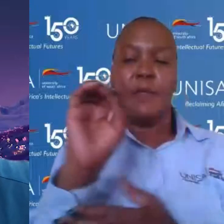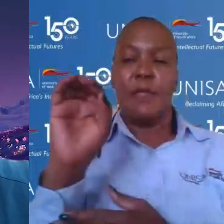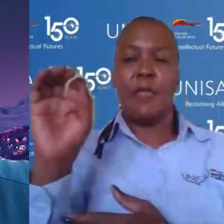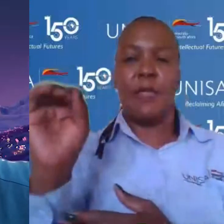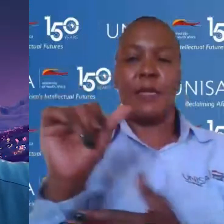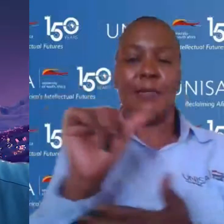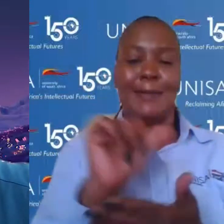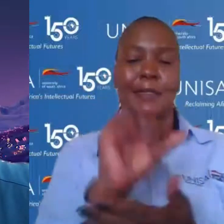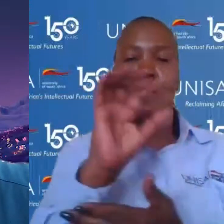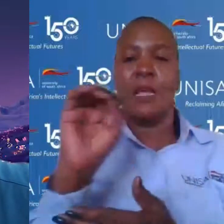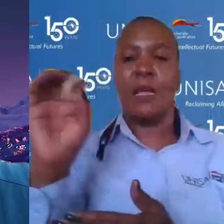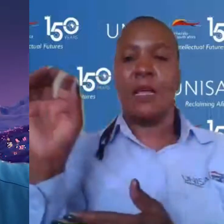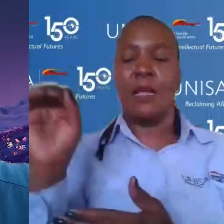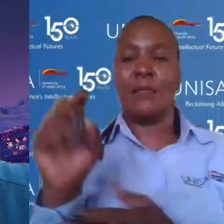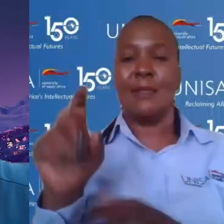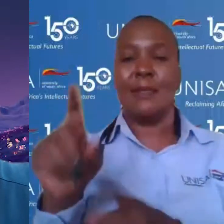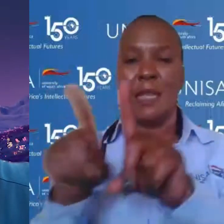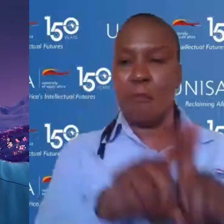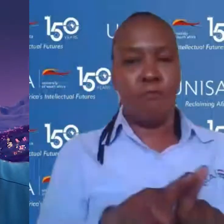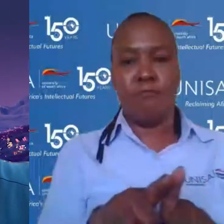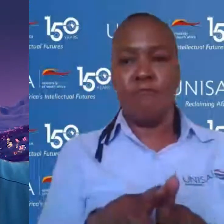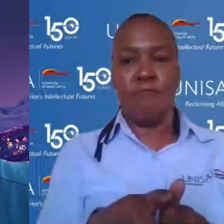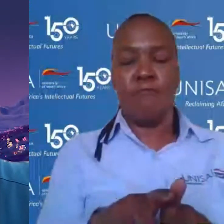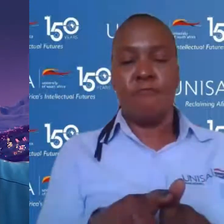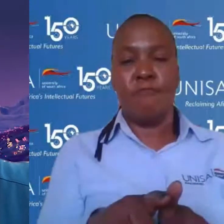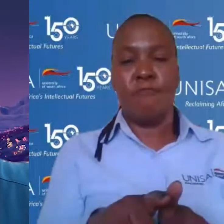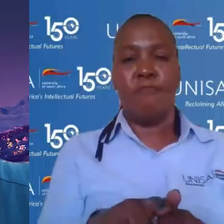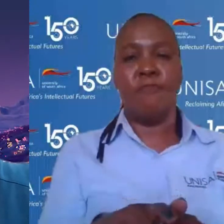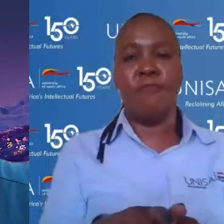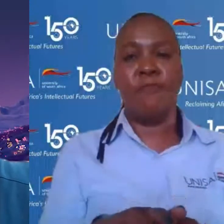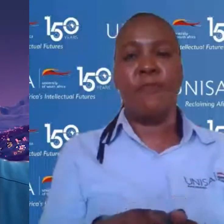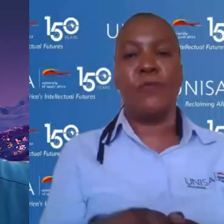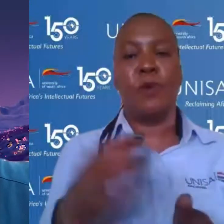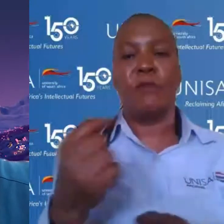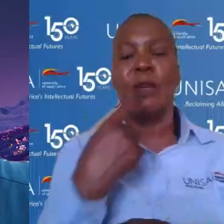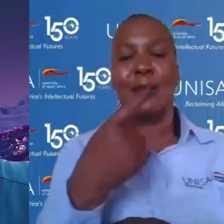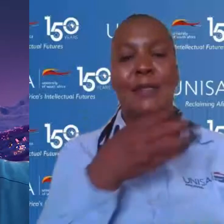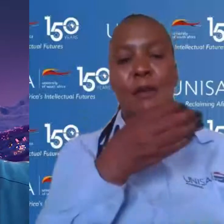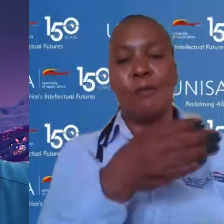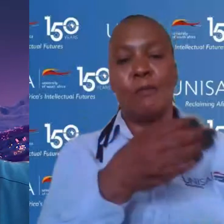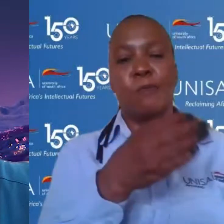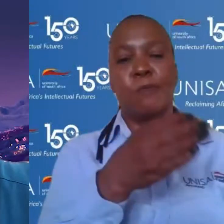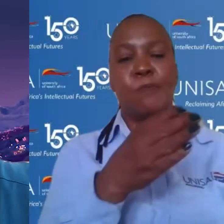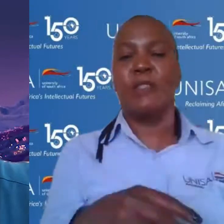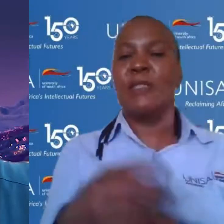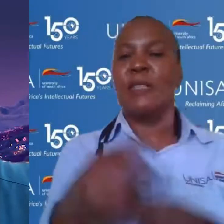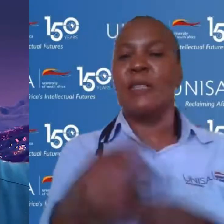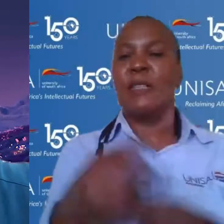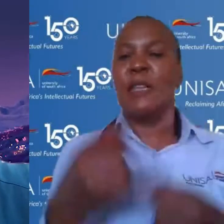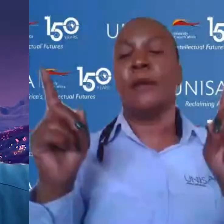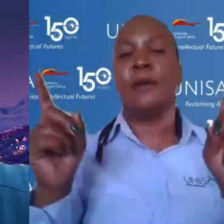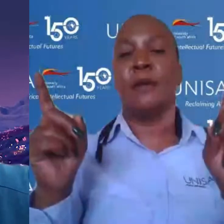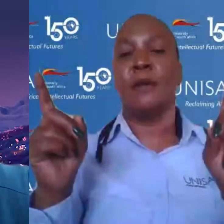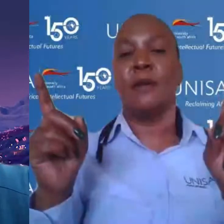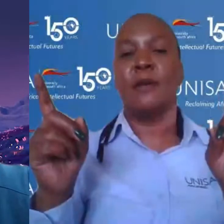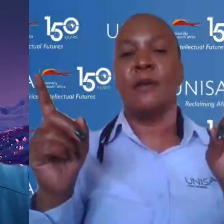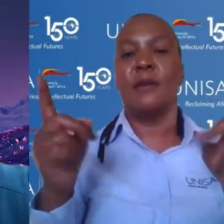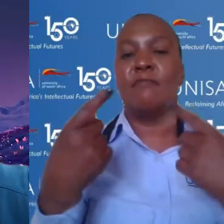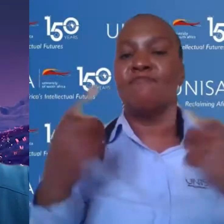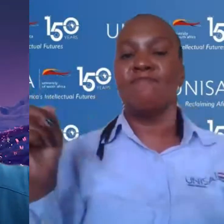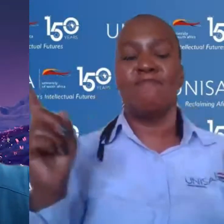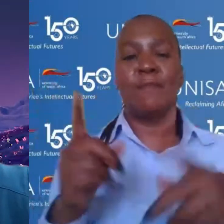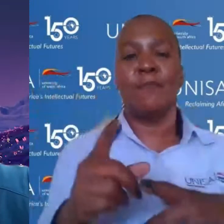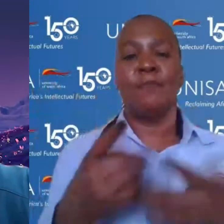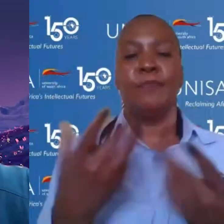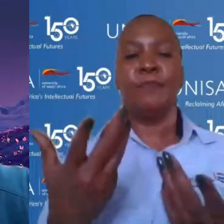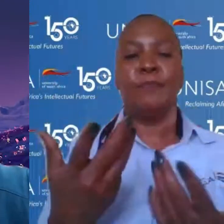the same. I'm sure you already have your answer there that they are not the same. These ones are